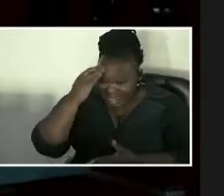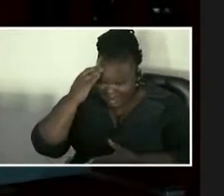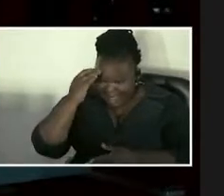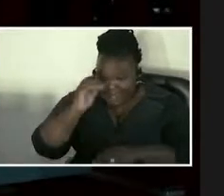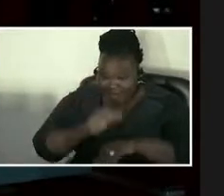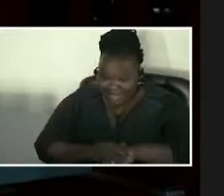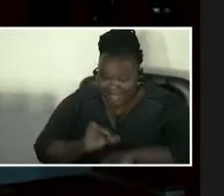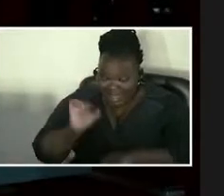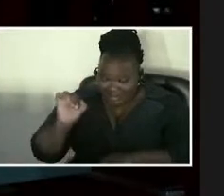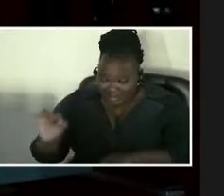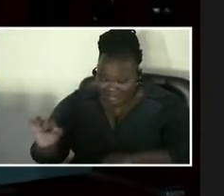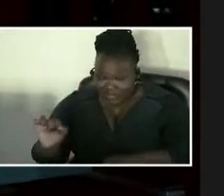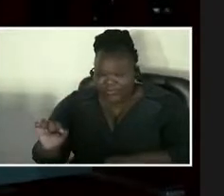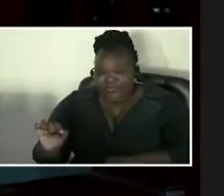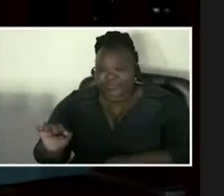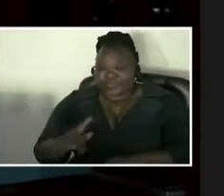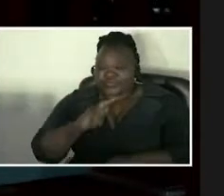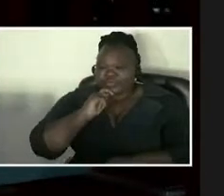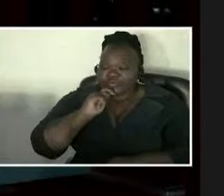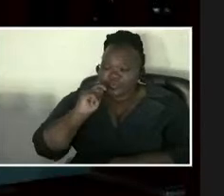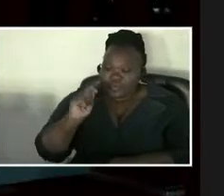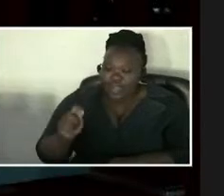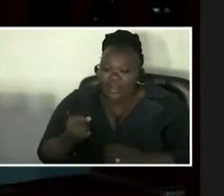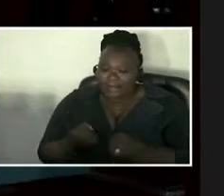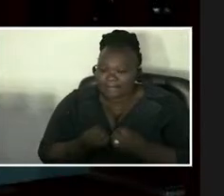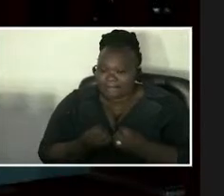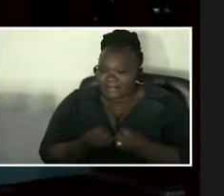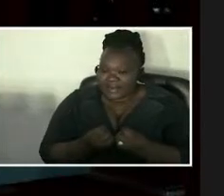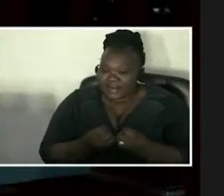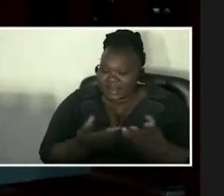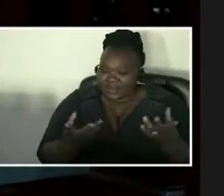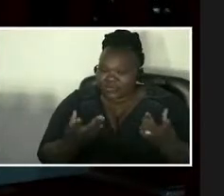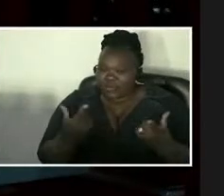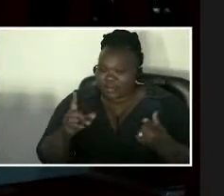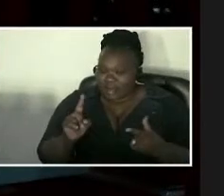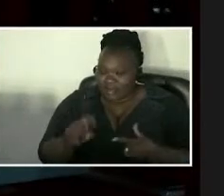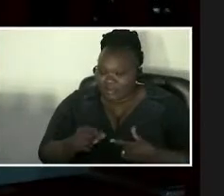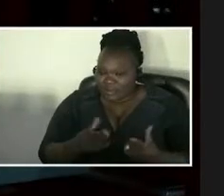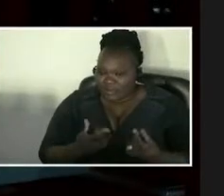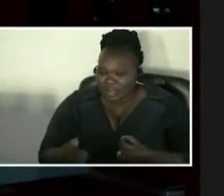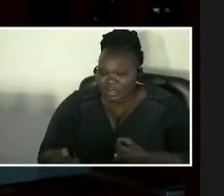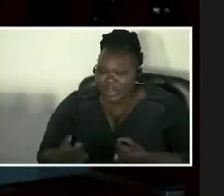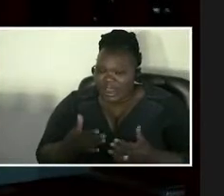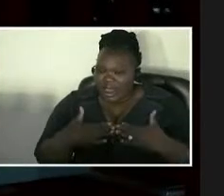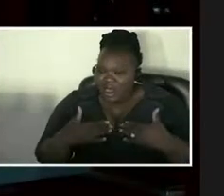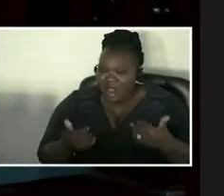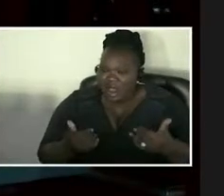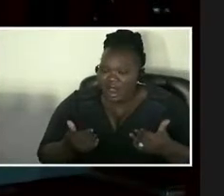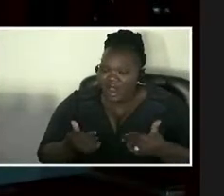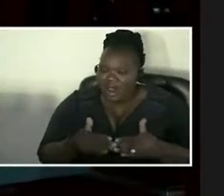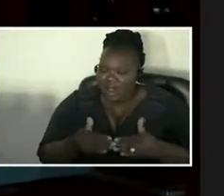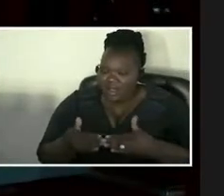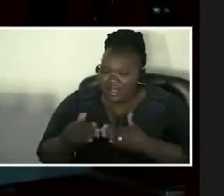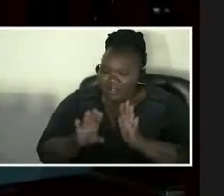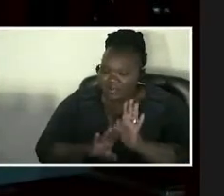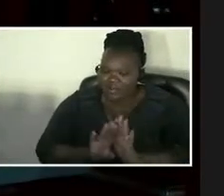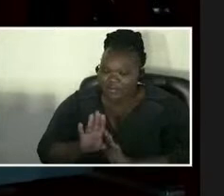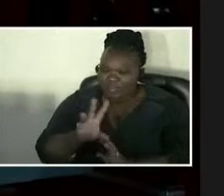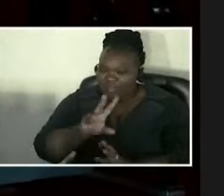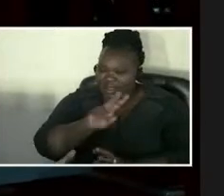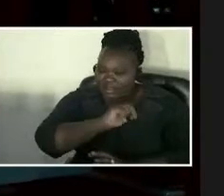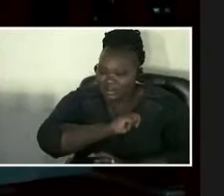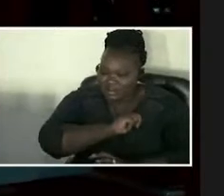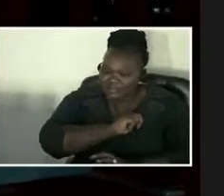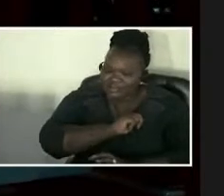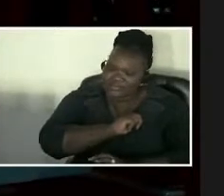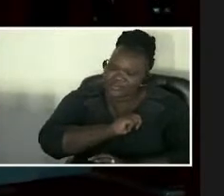it is a well-known fact that more still needs to be done to ensure that healthcare is improved in barcelona time